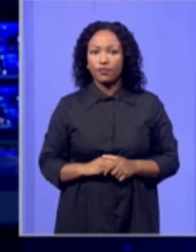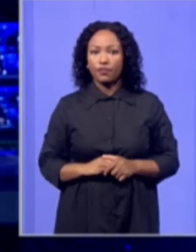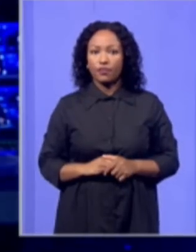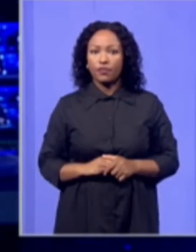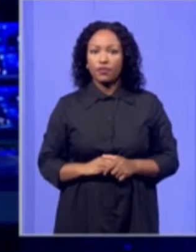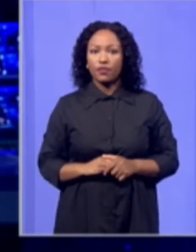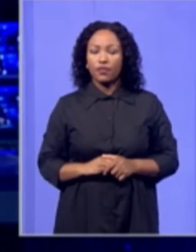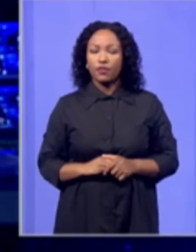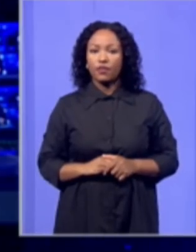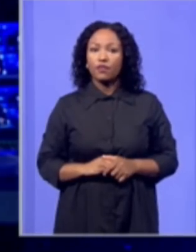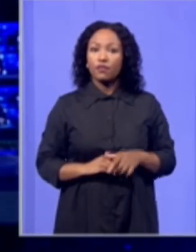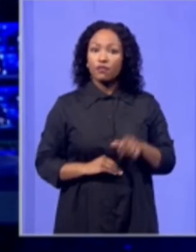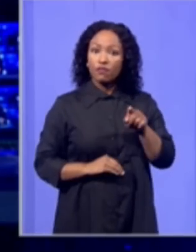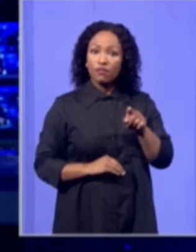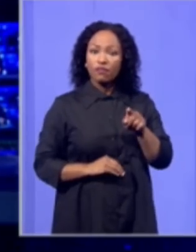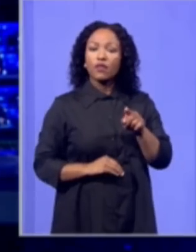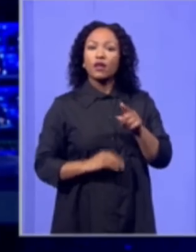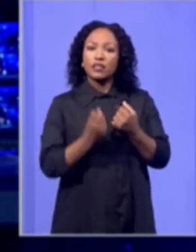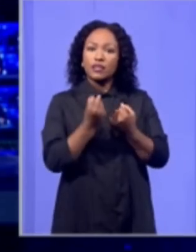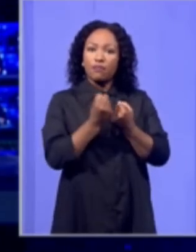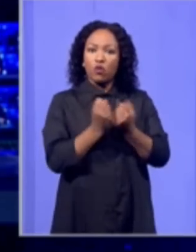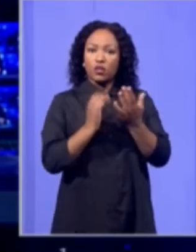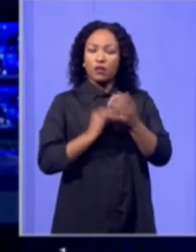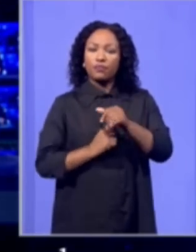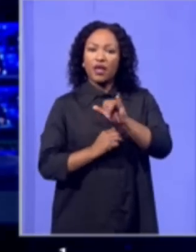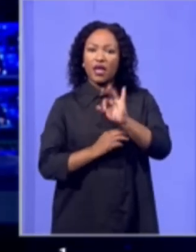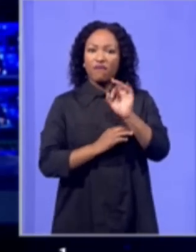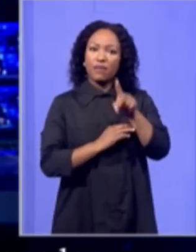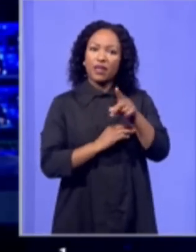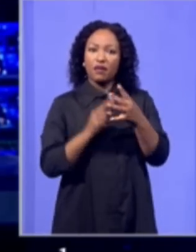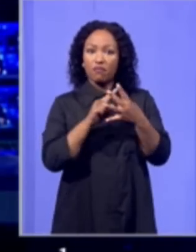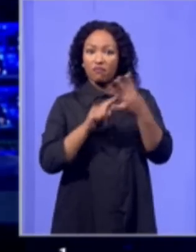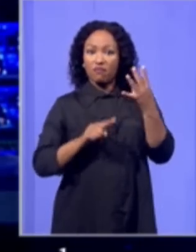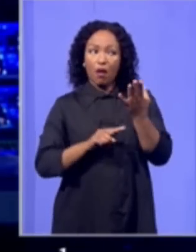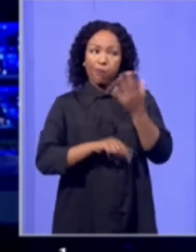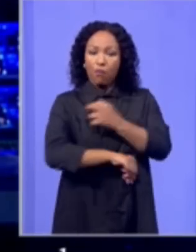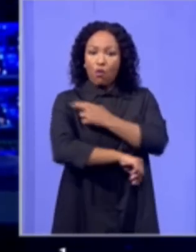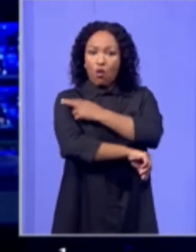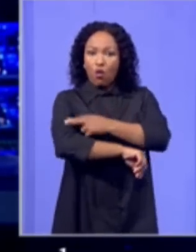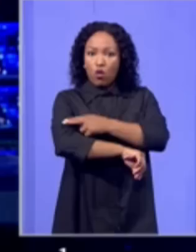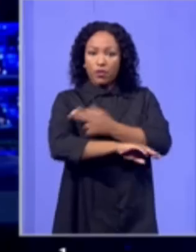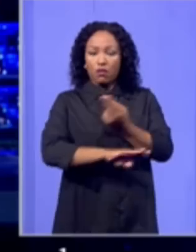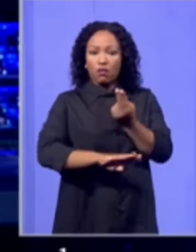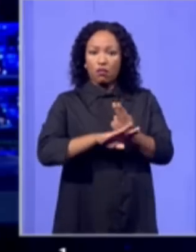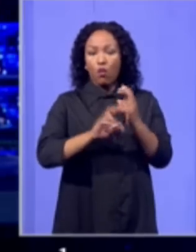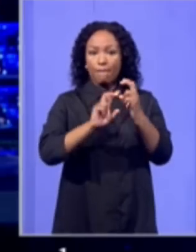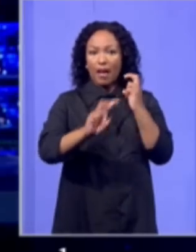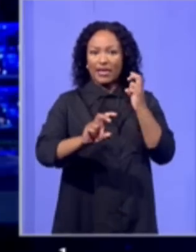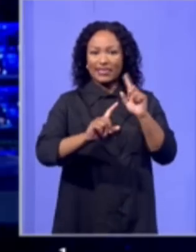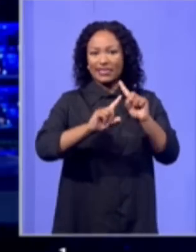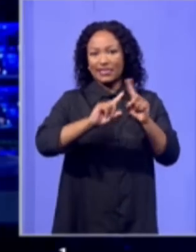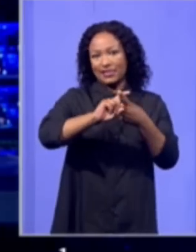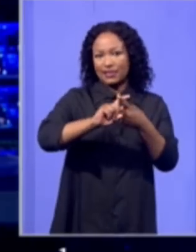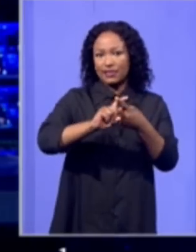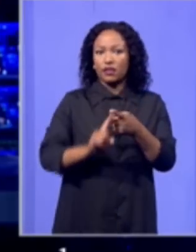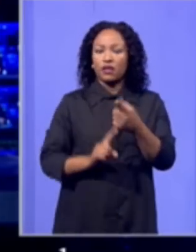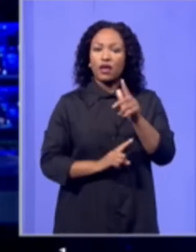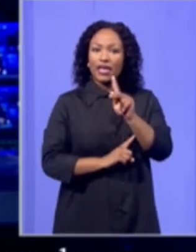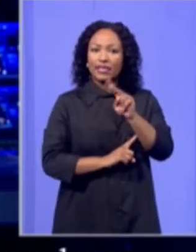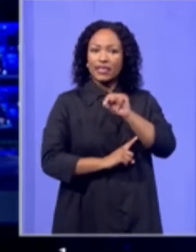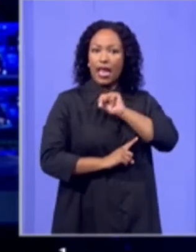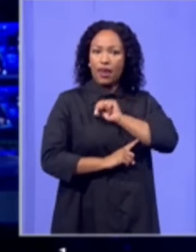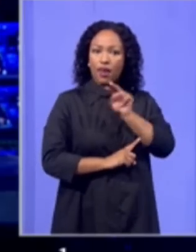Kabagare ba emanokeng ba lekoko la IFP ba lebane ba mogetswe kwa bookelong morago ga kotsi ya bese gaufi le Vryheid kwa bokone